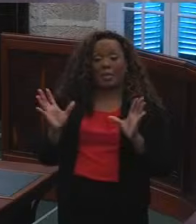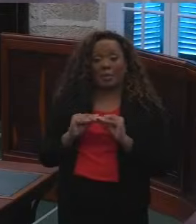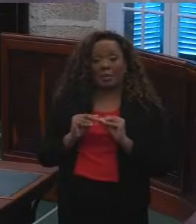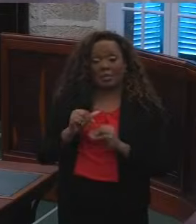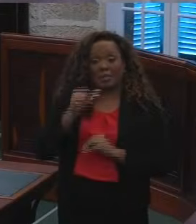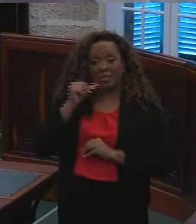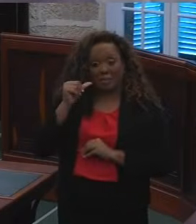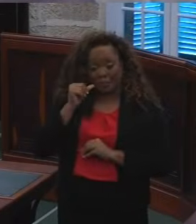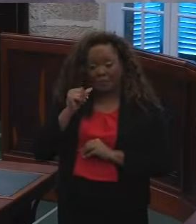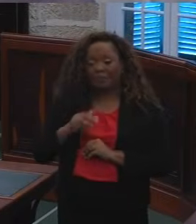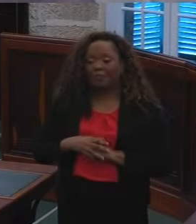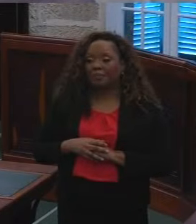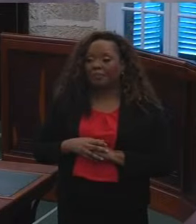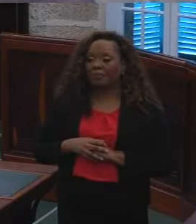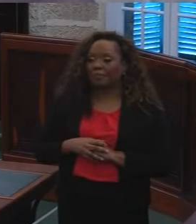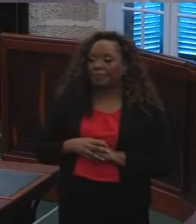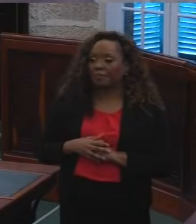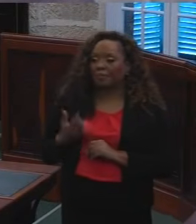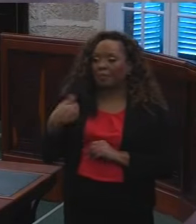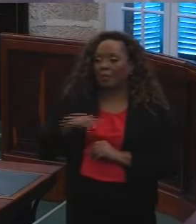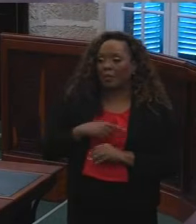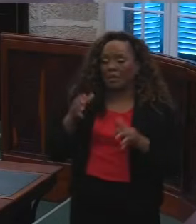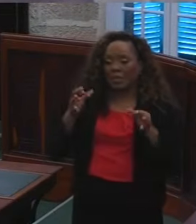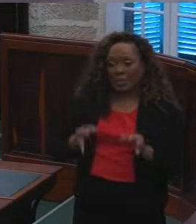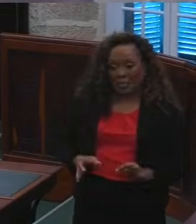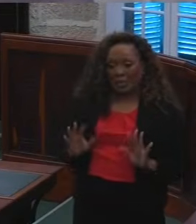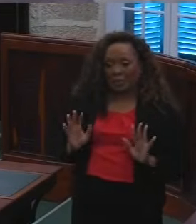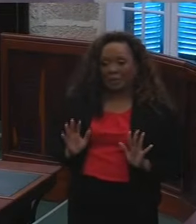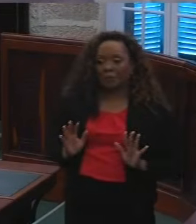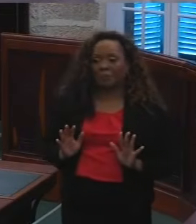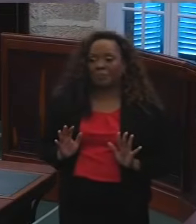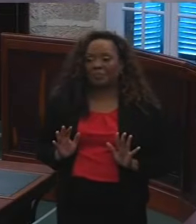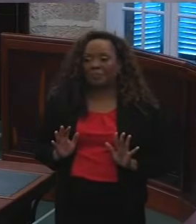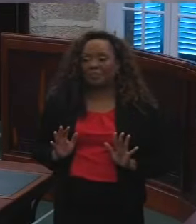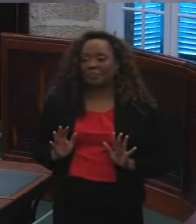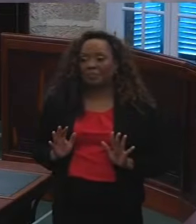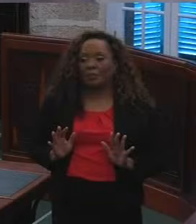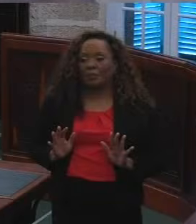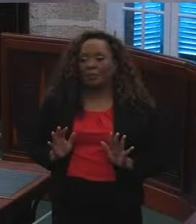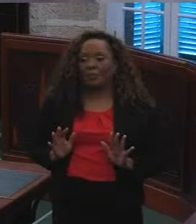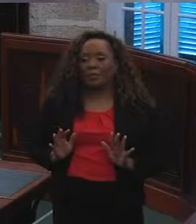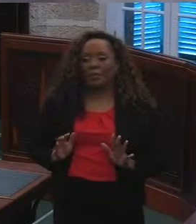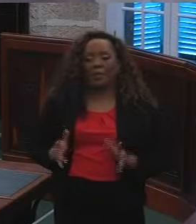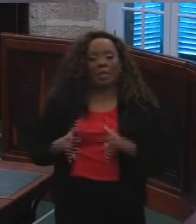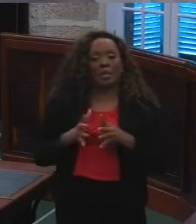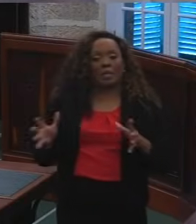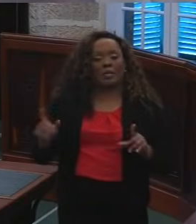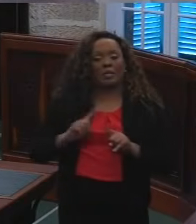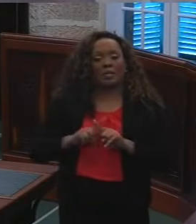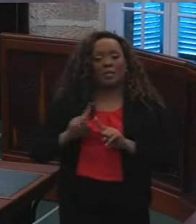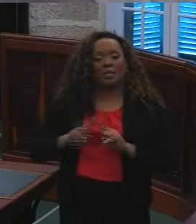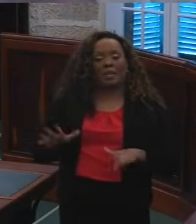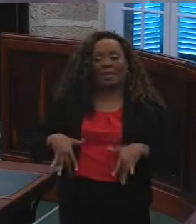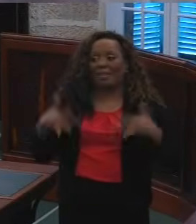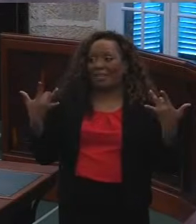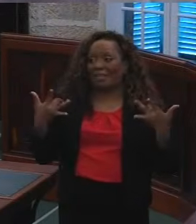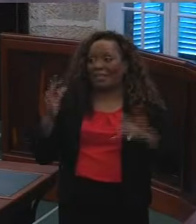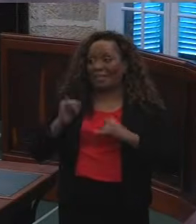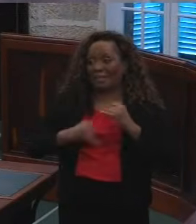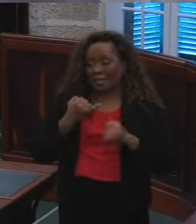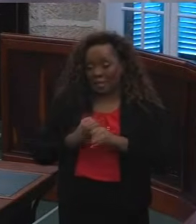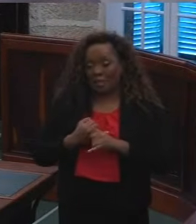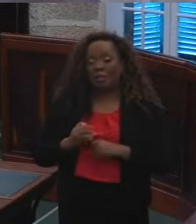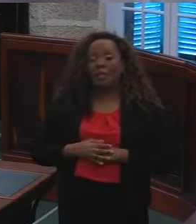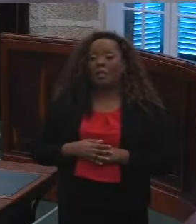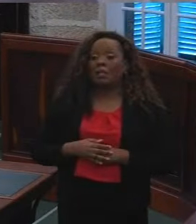decided that based on what happened in terms of the chronological events across the international sphere, that those